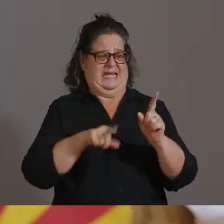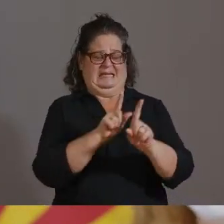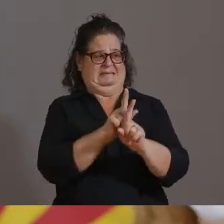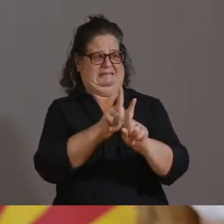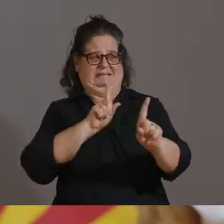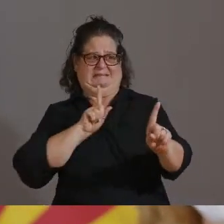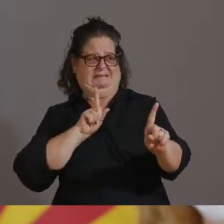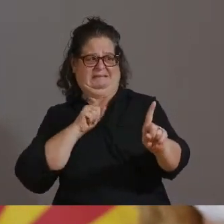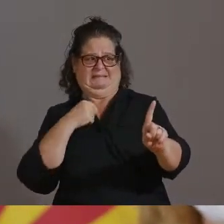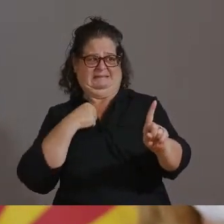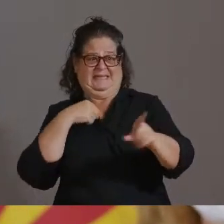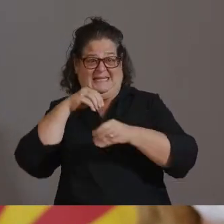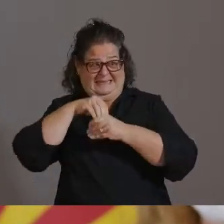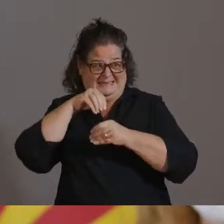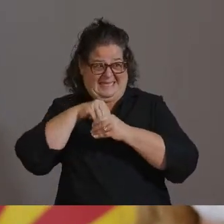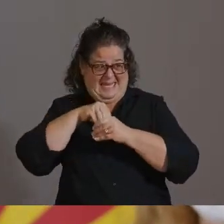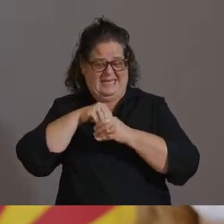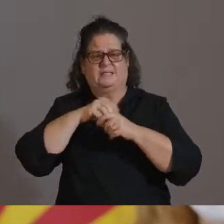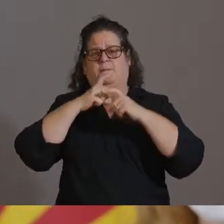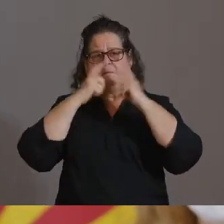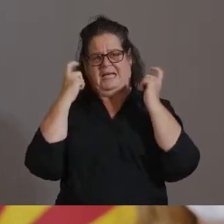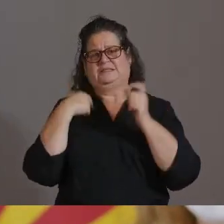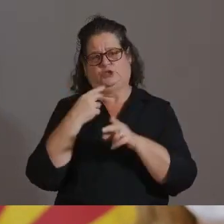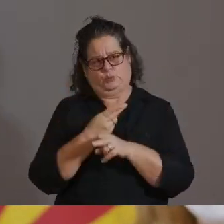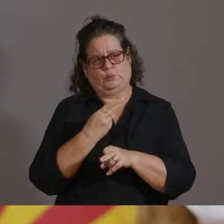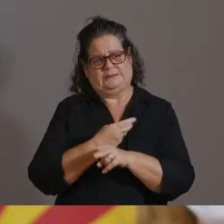I'm wearing a mask. But you're the only one here not wearing one.